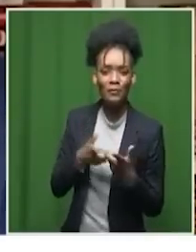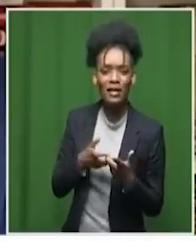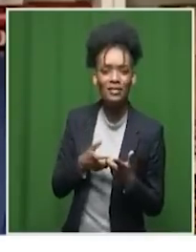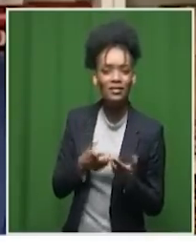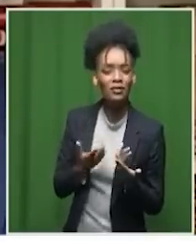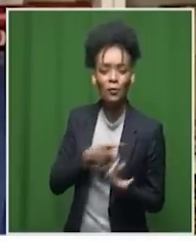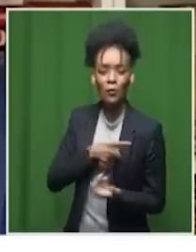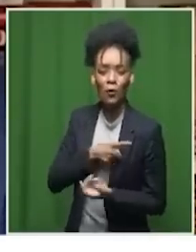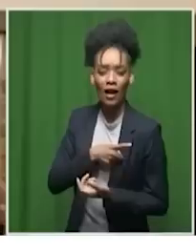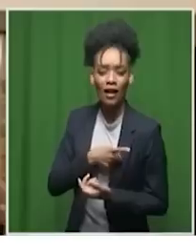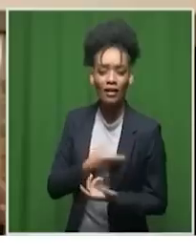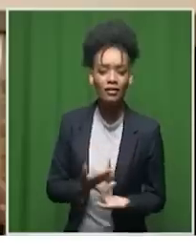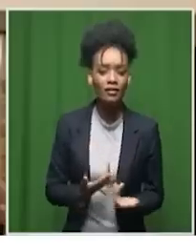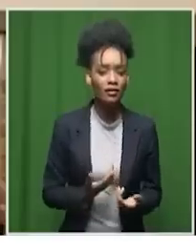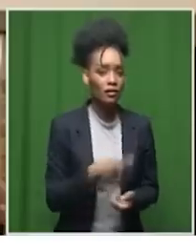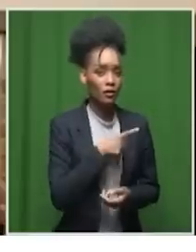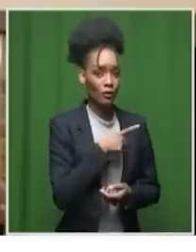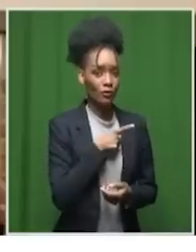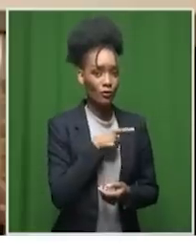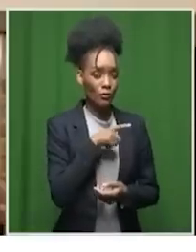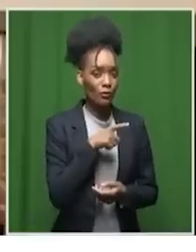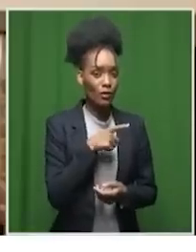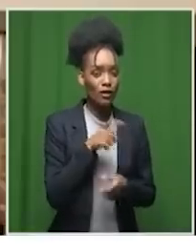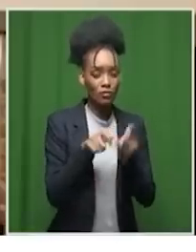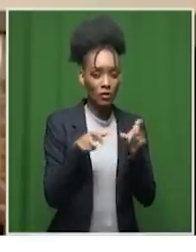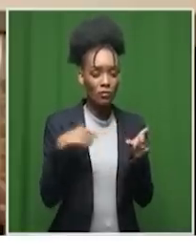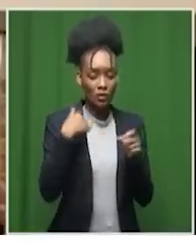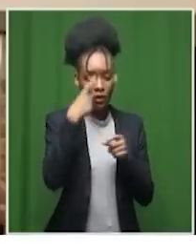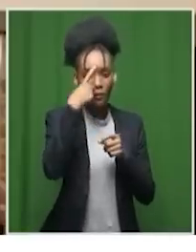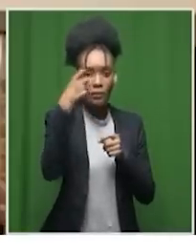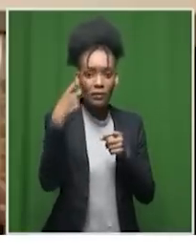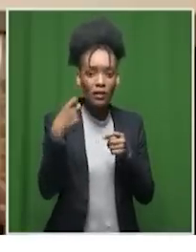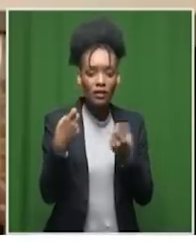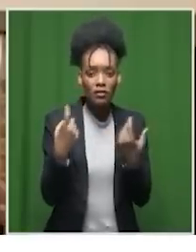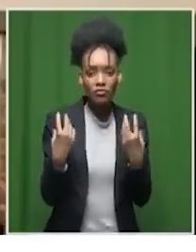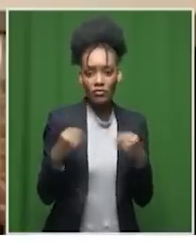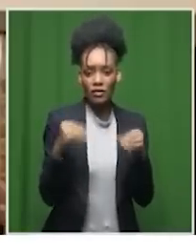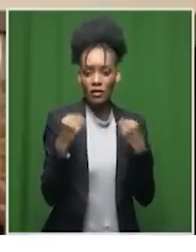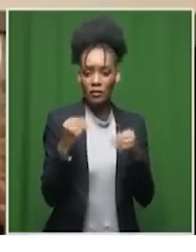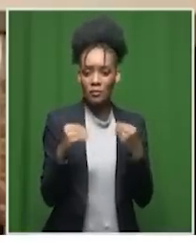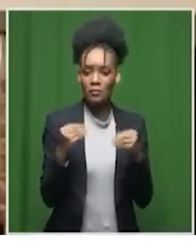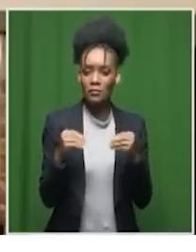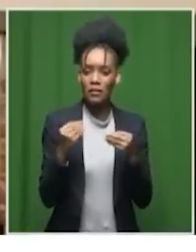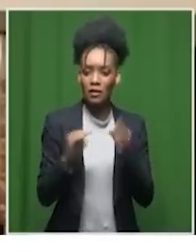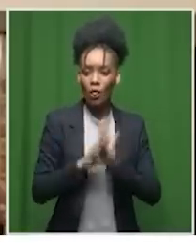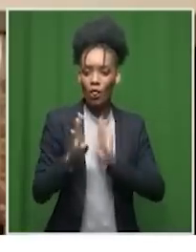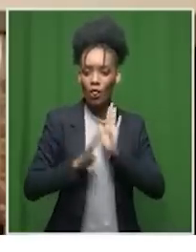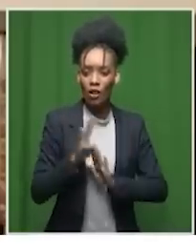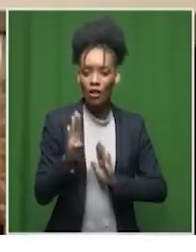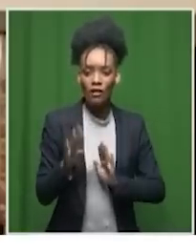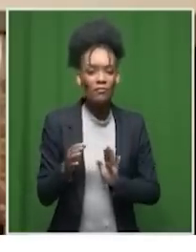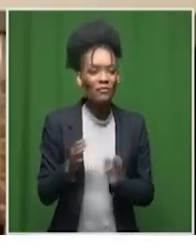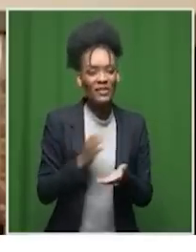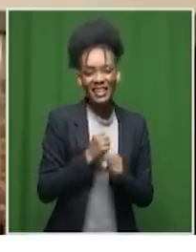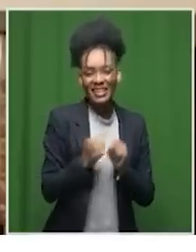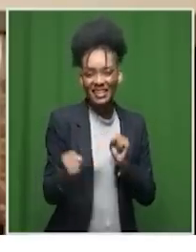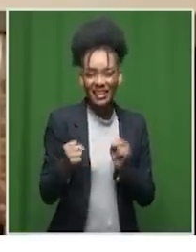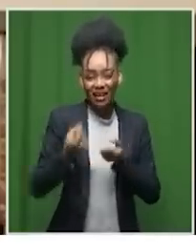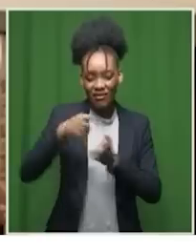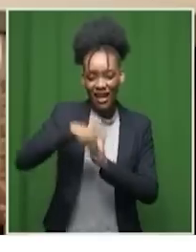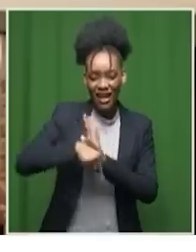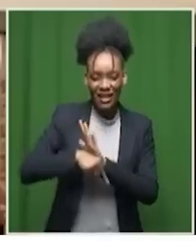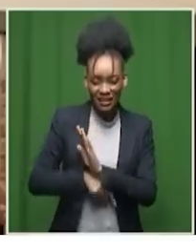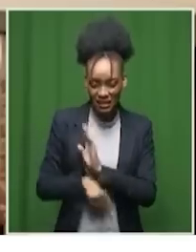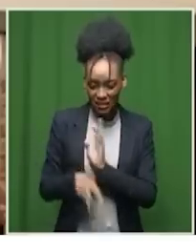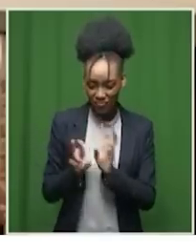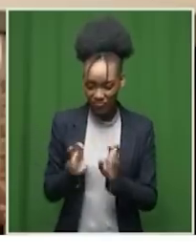Because he was believed to be a successful businessman. People didn't look exactly at the performance of his businesses. They didn't